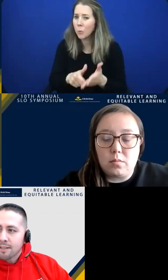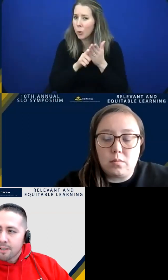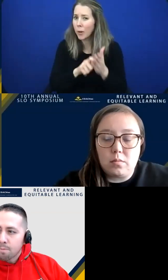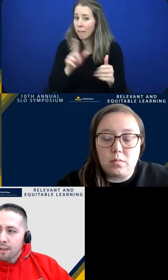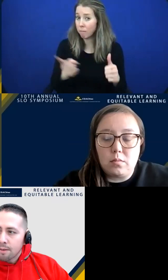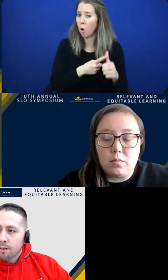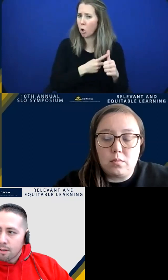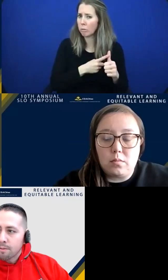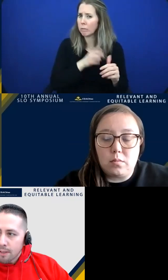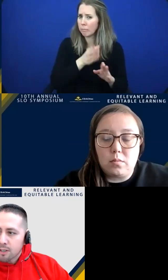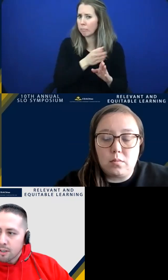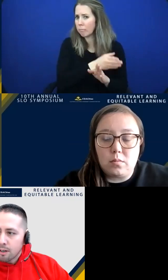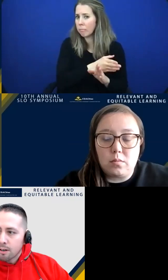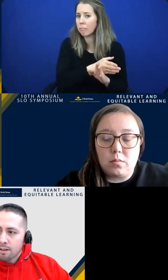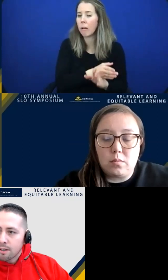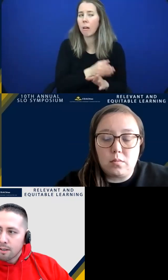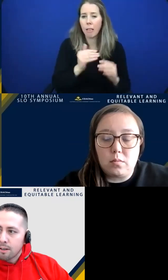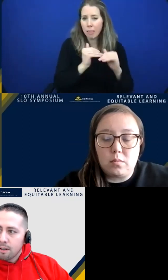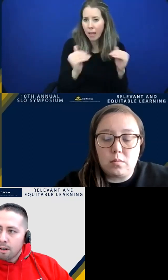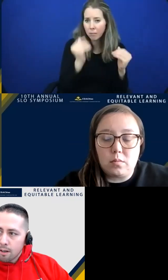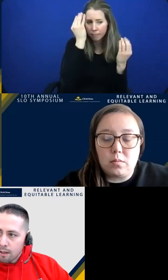first, right, some level of reflection on